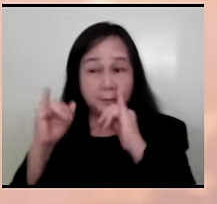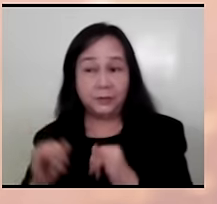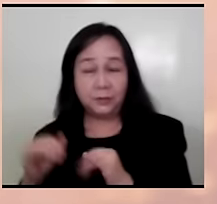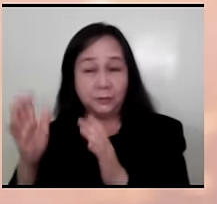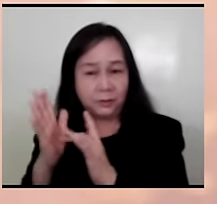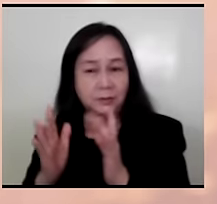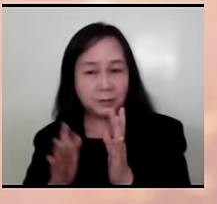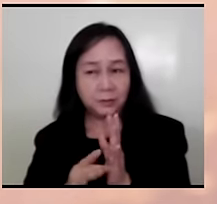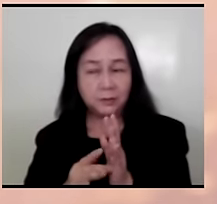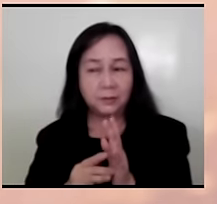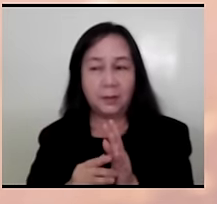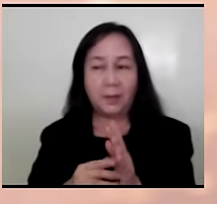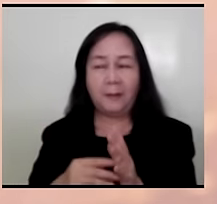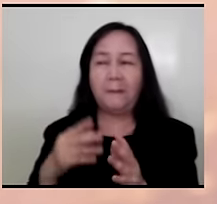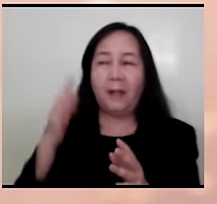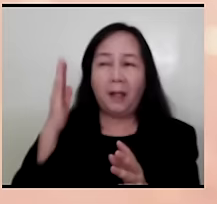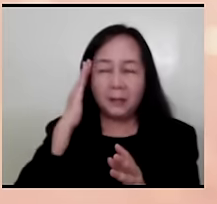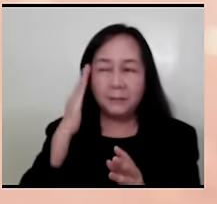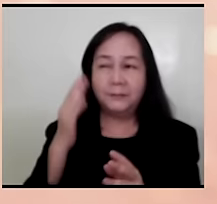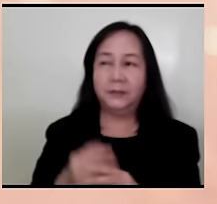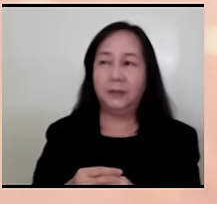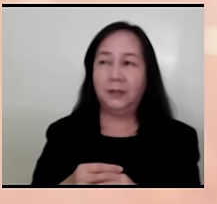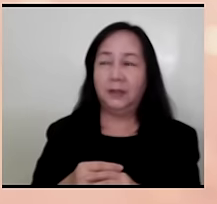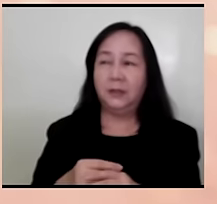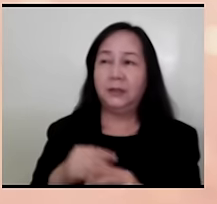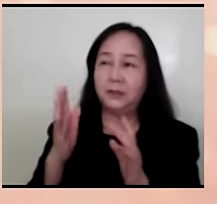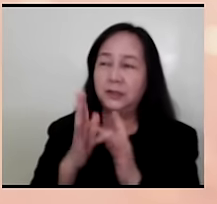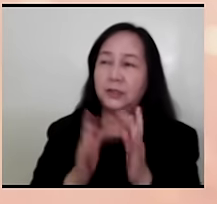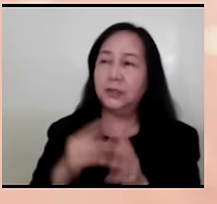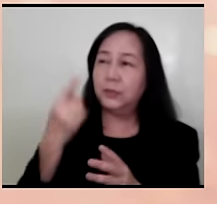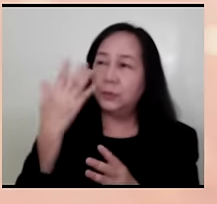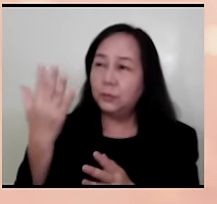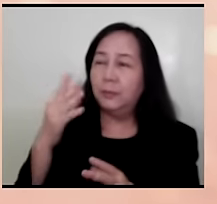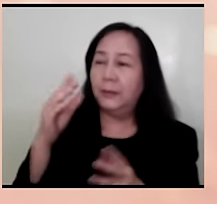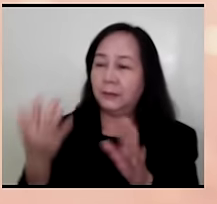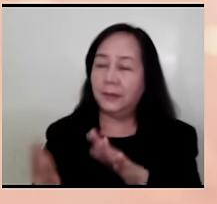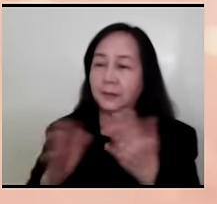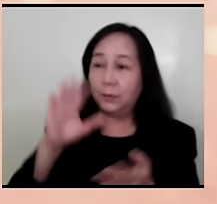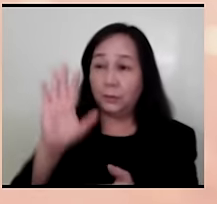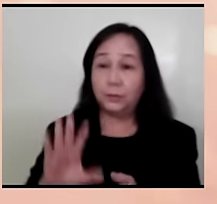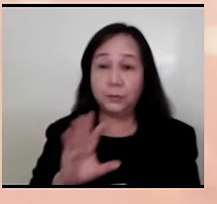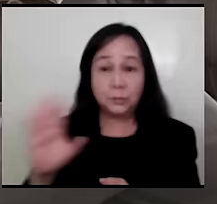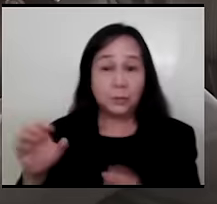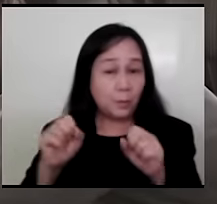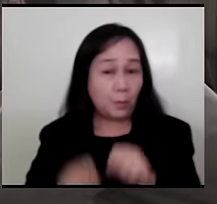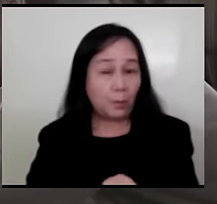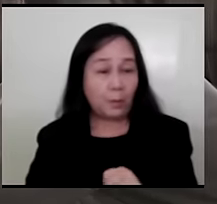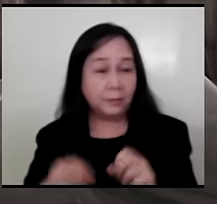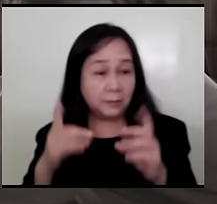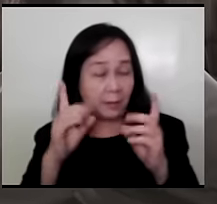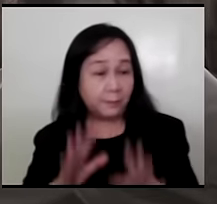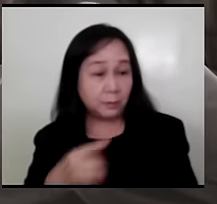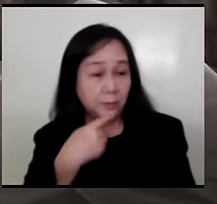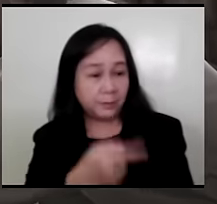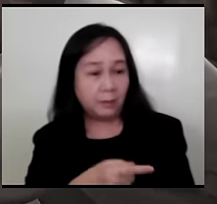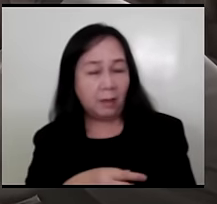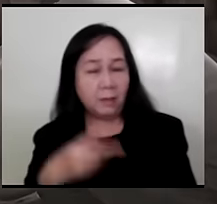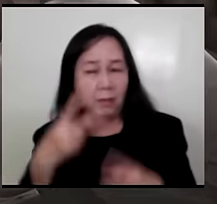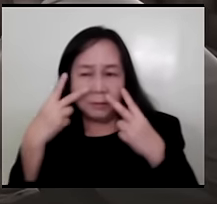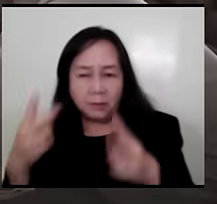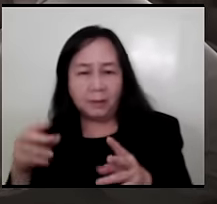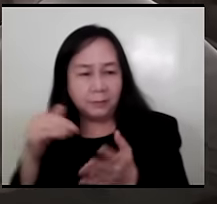one who would die on the cross. So when the disciples told him that they had seen him, he said, I wanted to